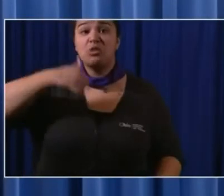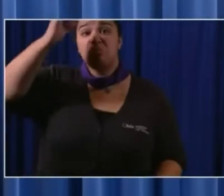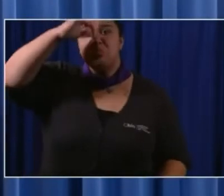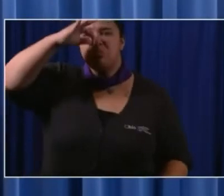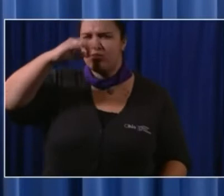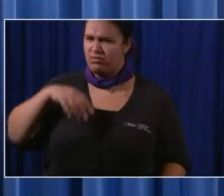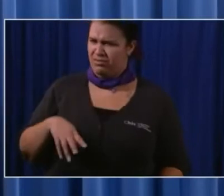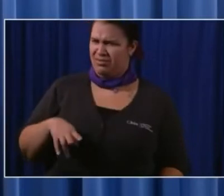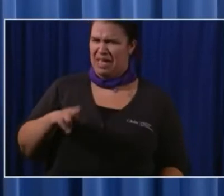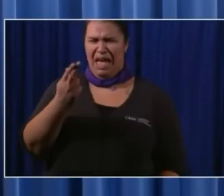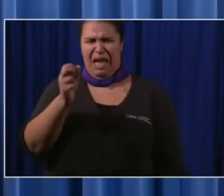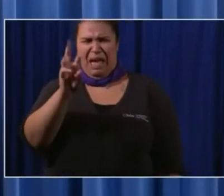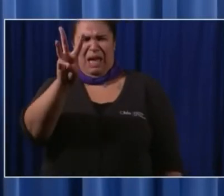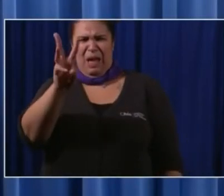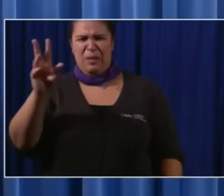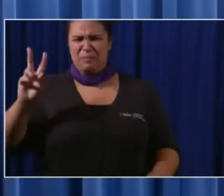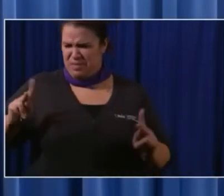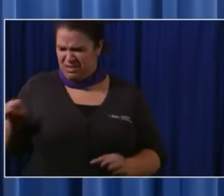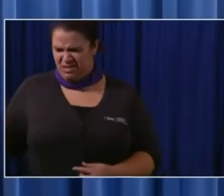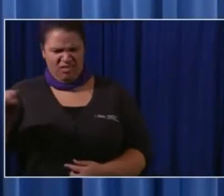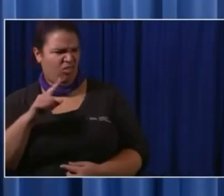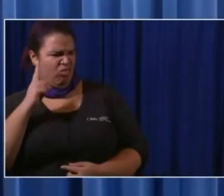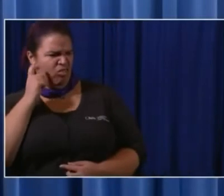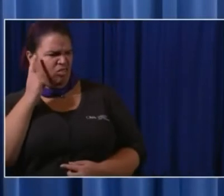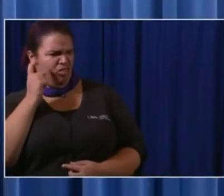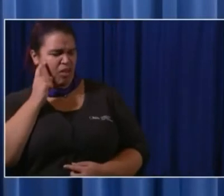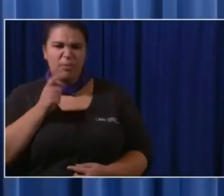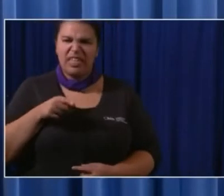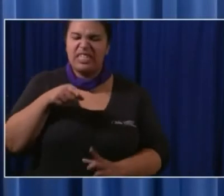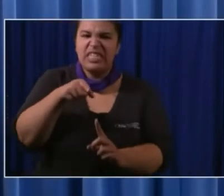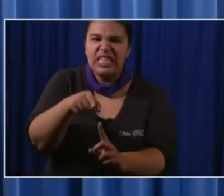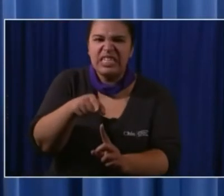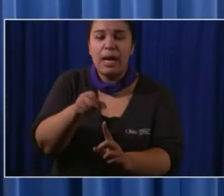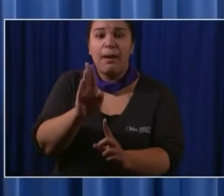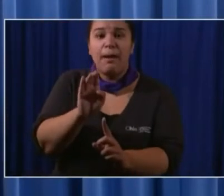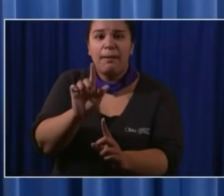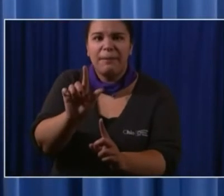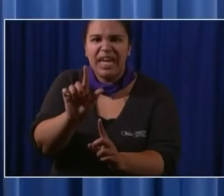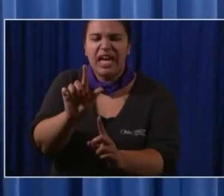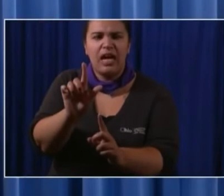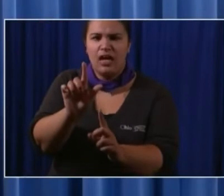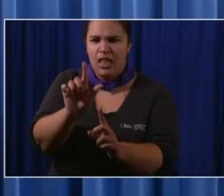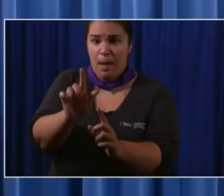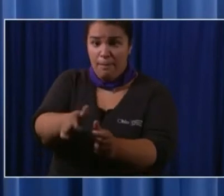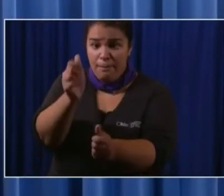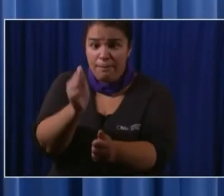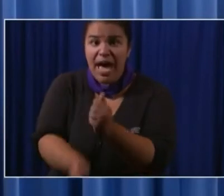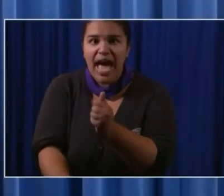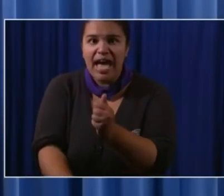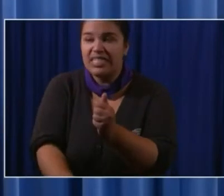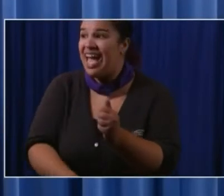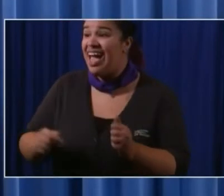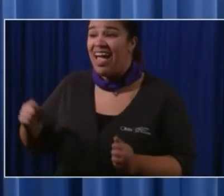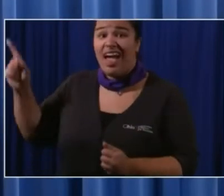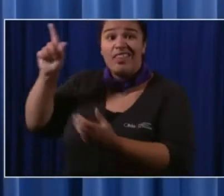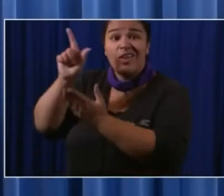about the legitimacy of a bill that was passed using what authorities say was the largest bribery scheme in state history?